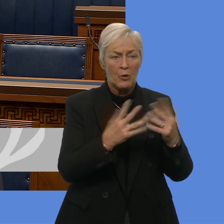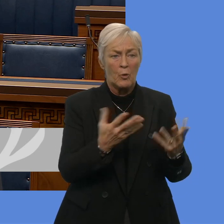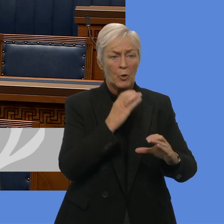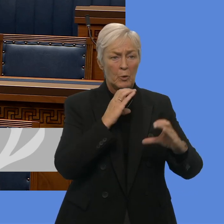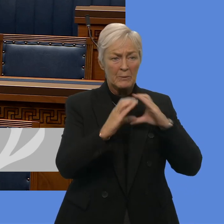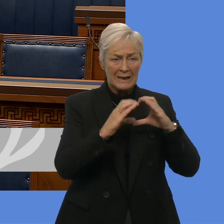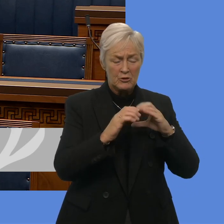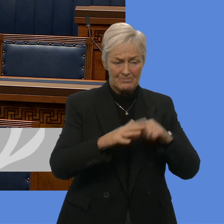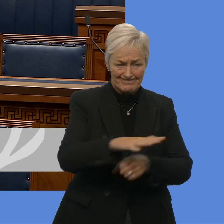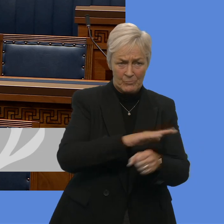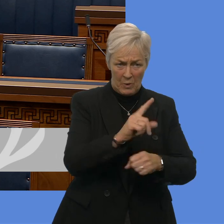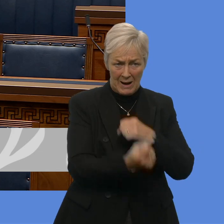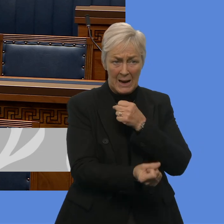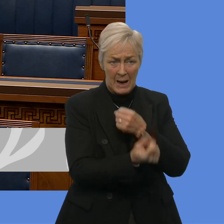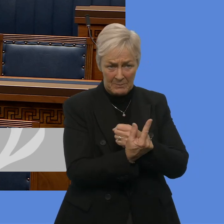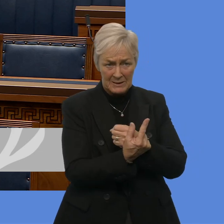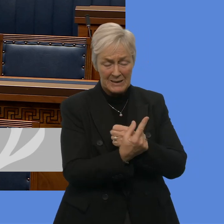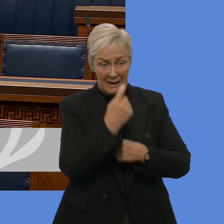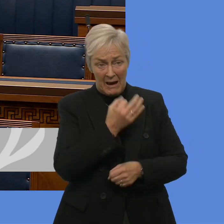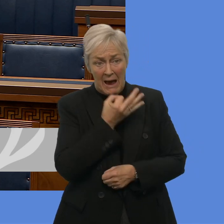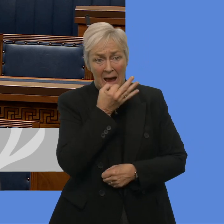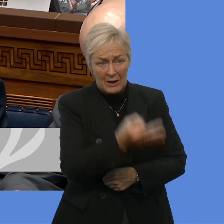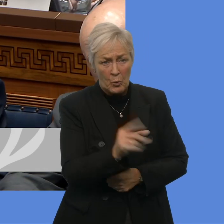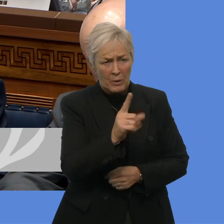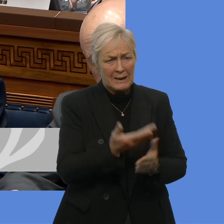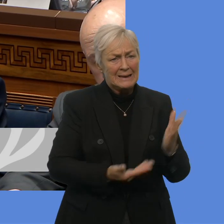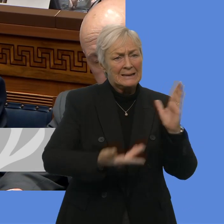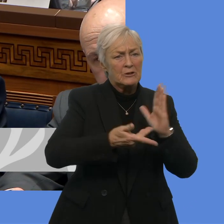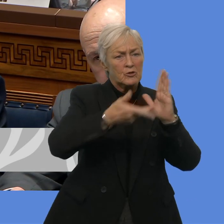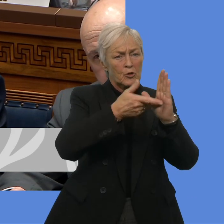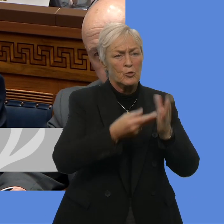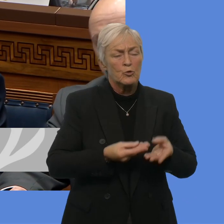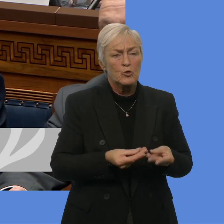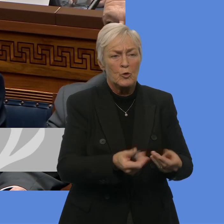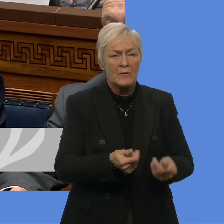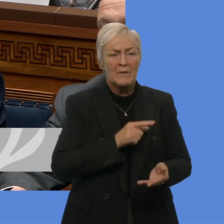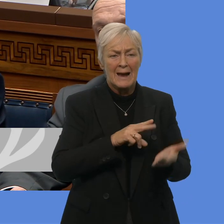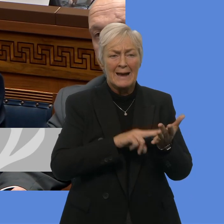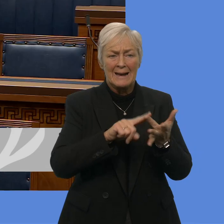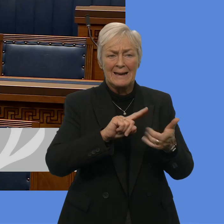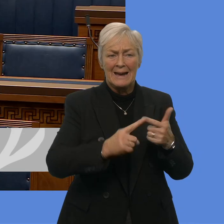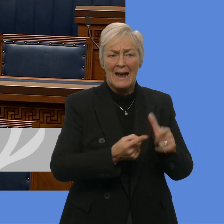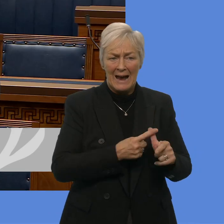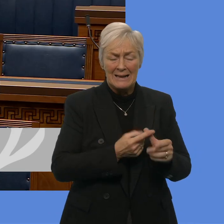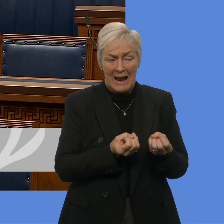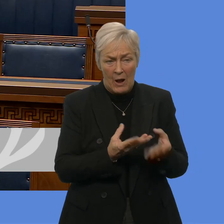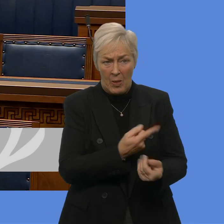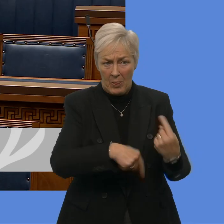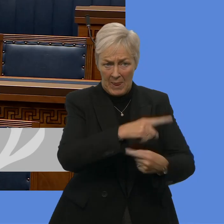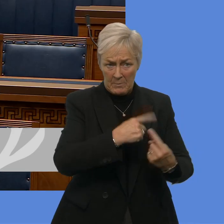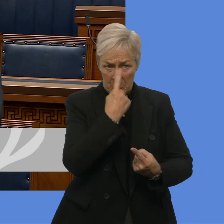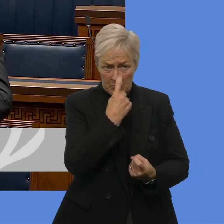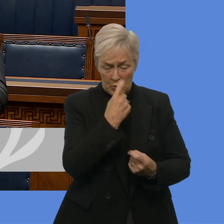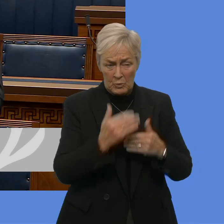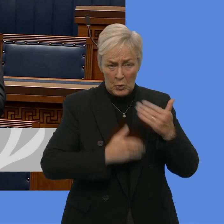about that, what was happening. So can I ask what additional resource you provided to NIA to allow them the capacity to deal with